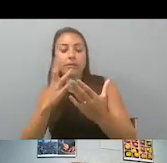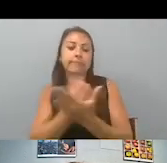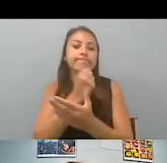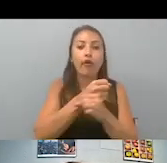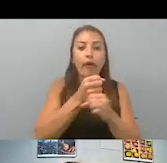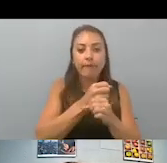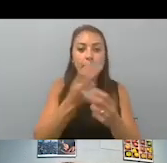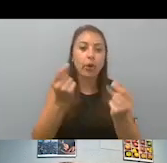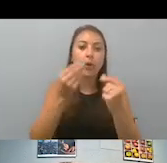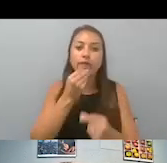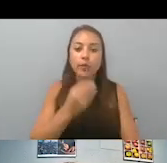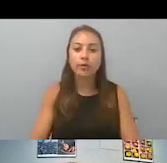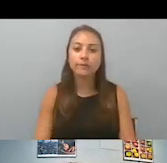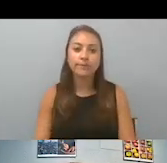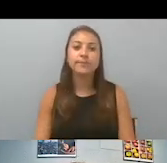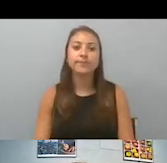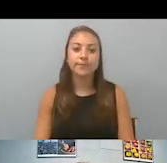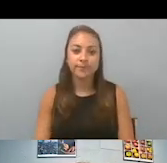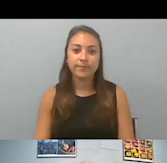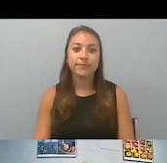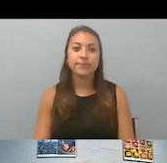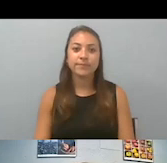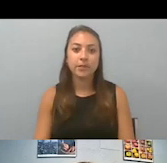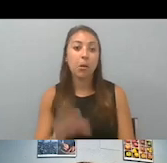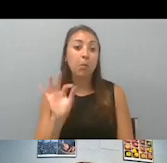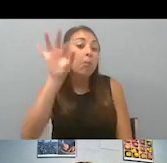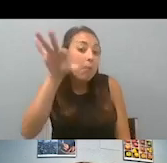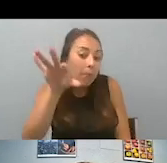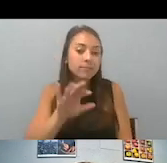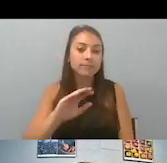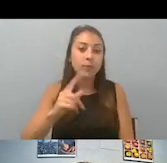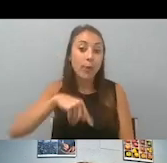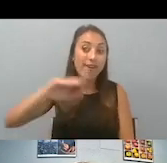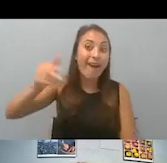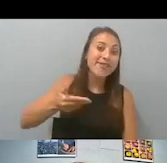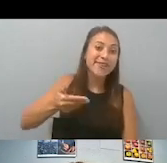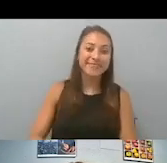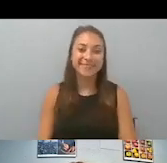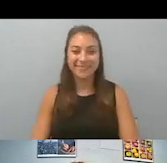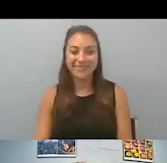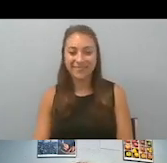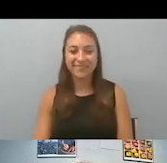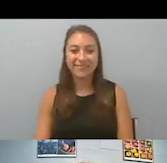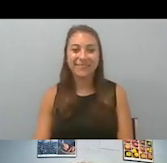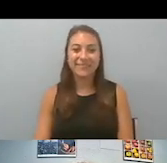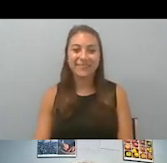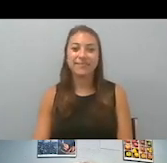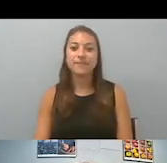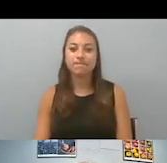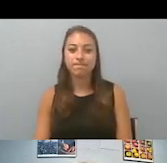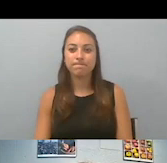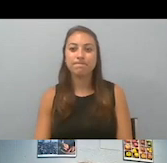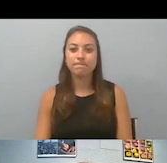I thought we would just make a plug in case anybody knows of someone who. This is the best idea of the day. Yeah, you know, so